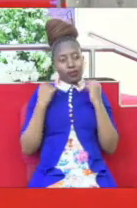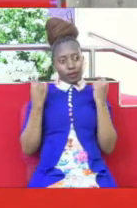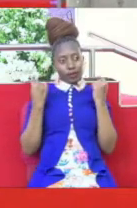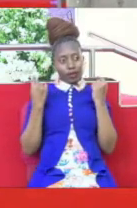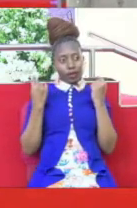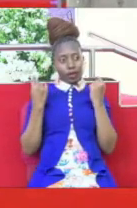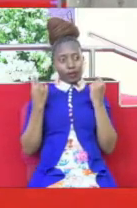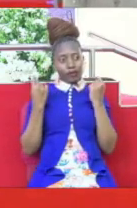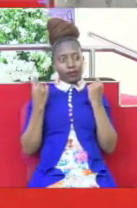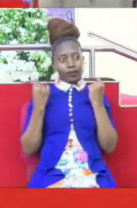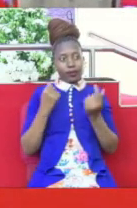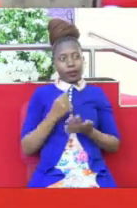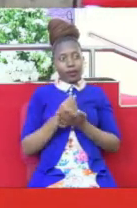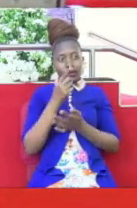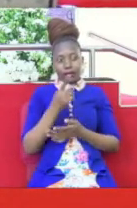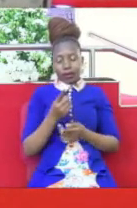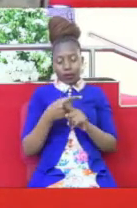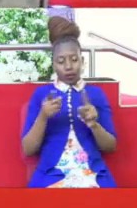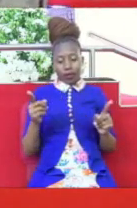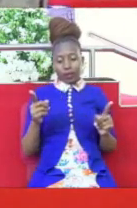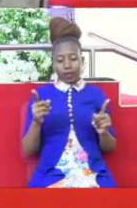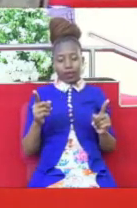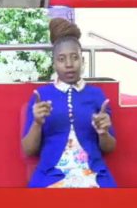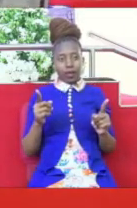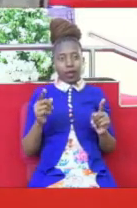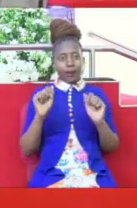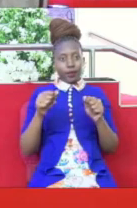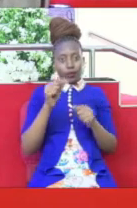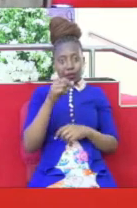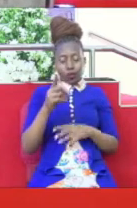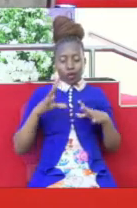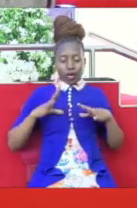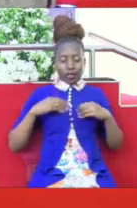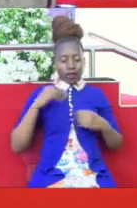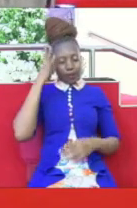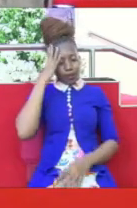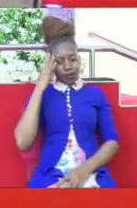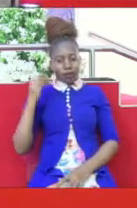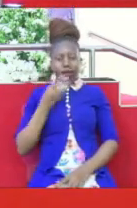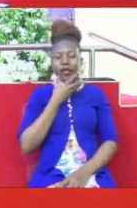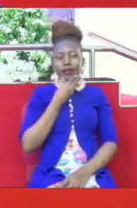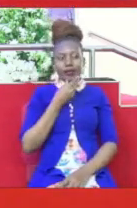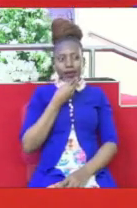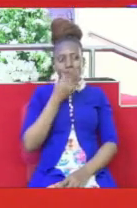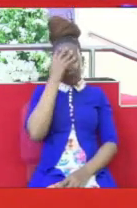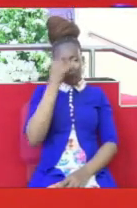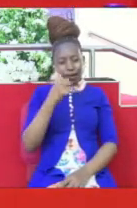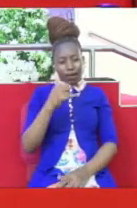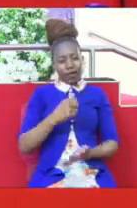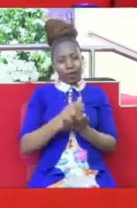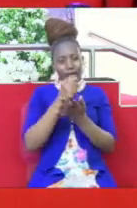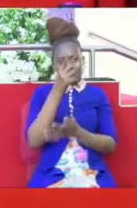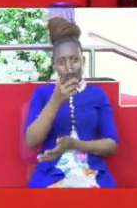man as a guest in your home. And everybody that knows that to be true, say